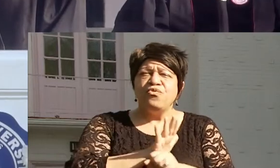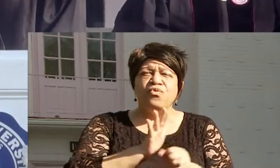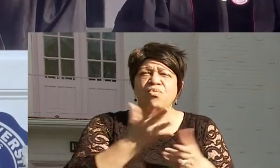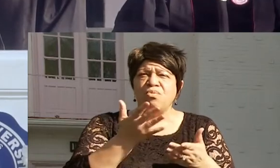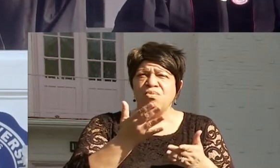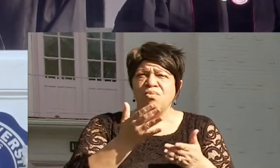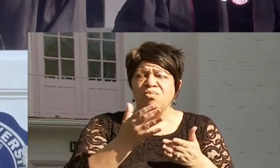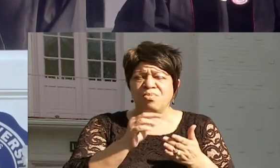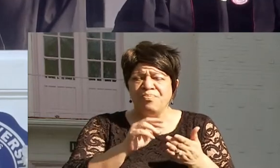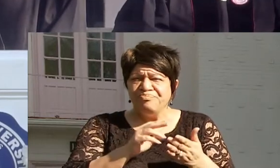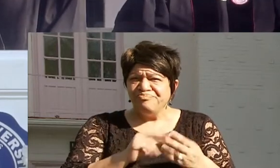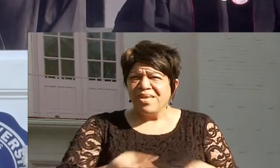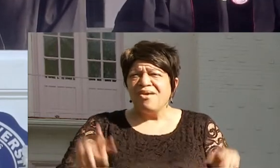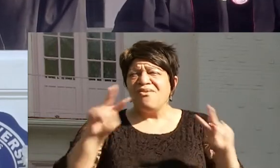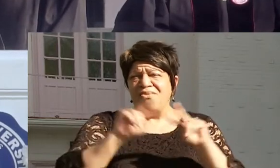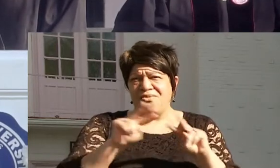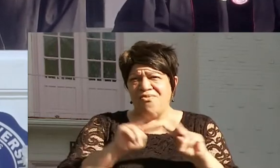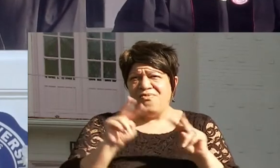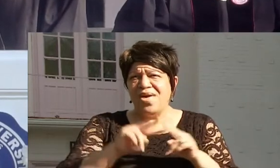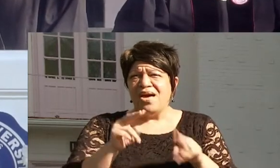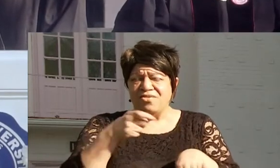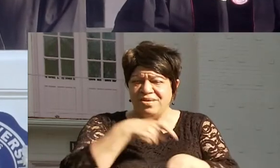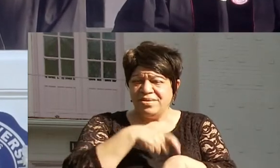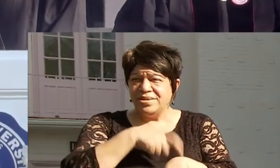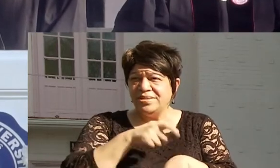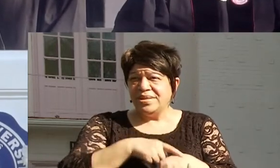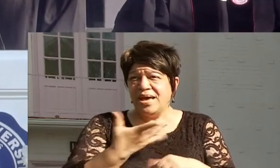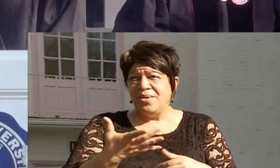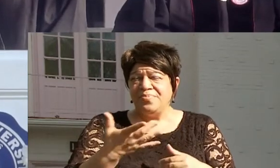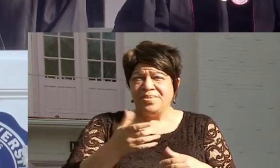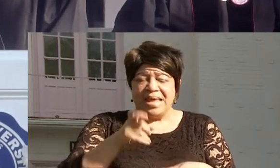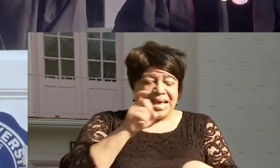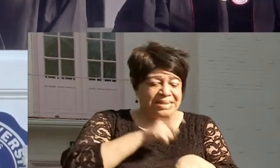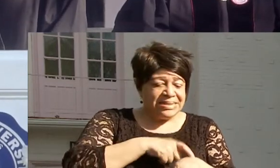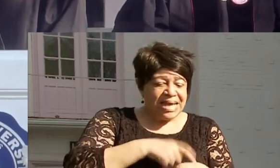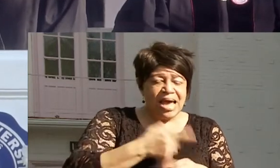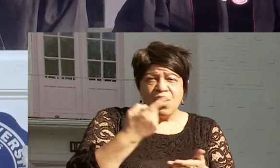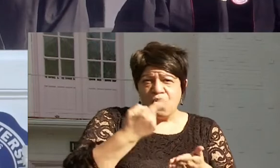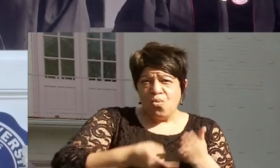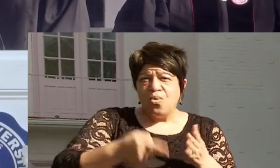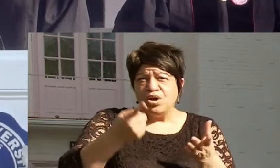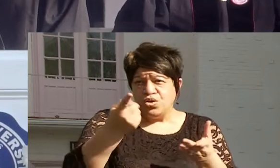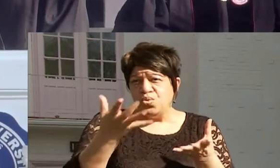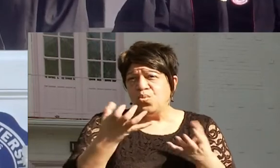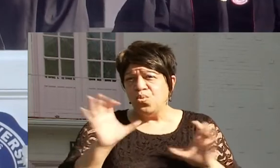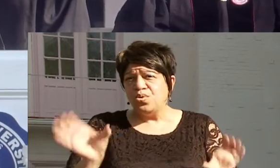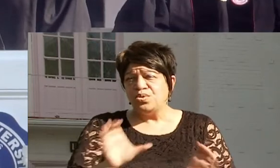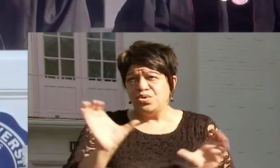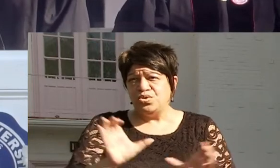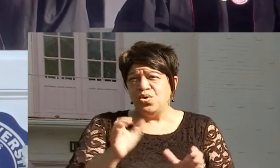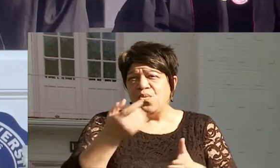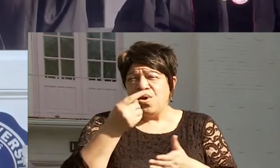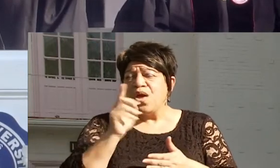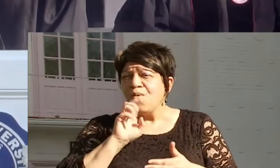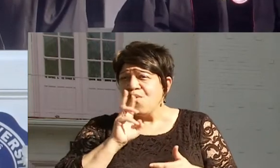asset. Time has less to do with what you do and more to do with who you are and what you